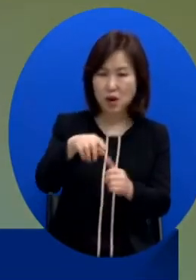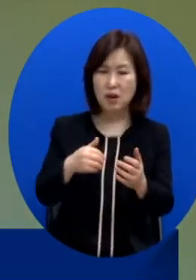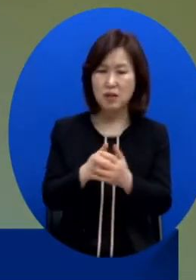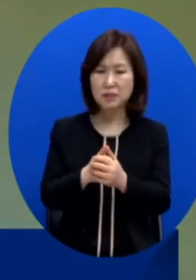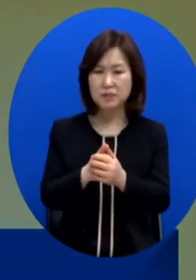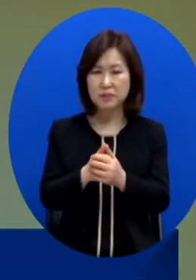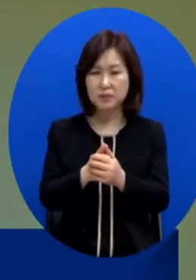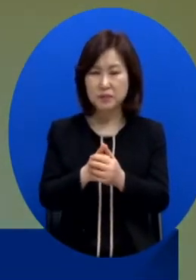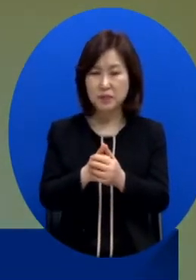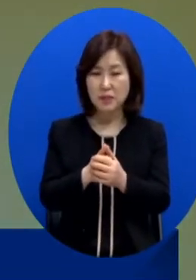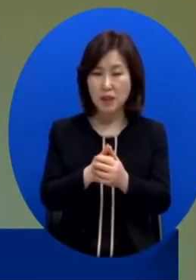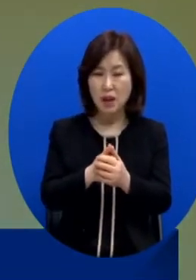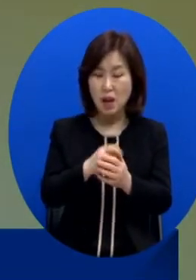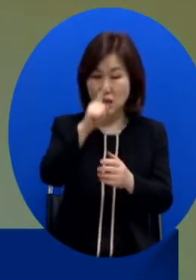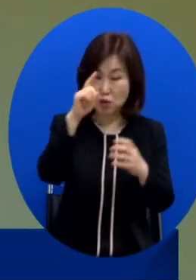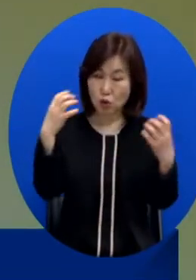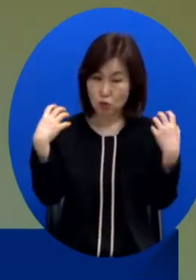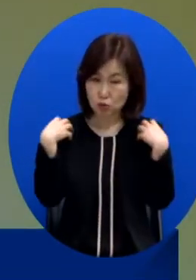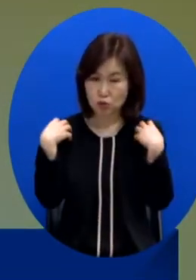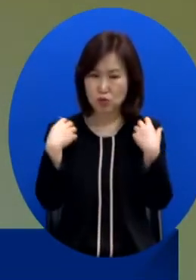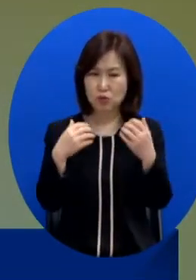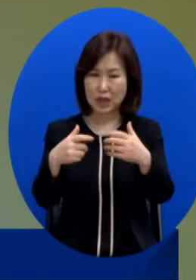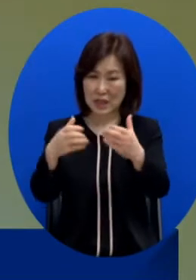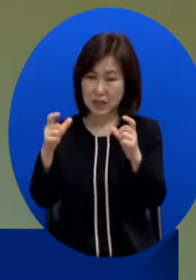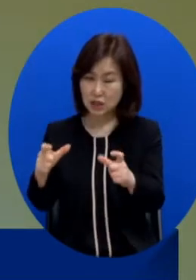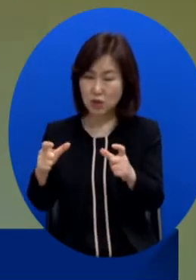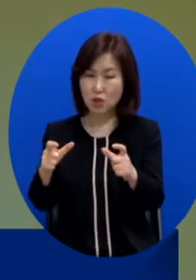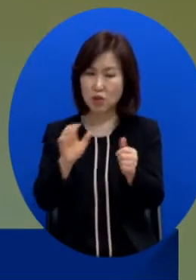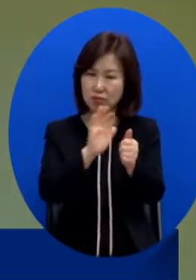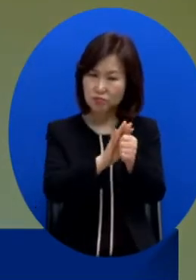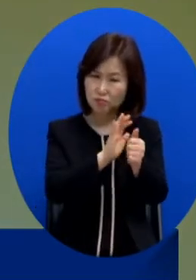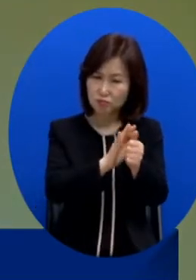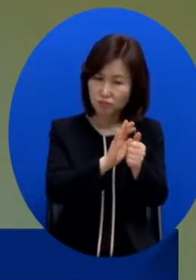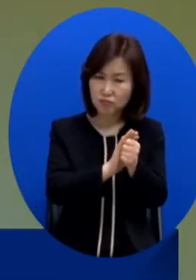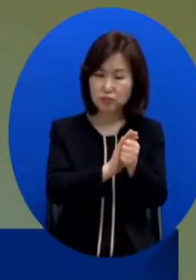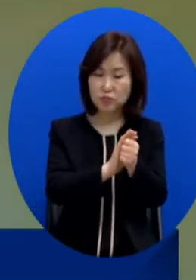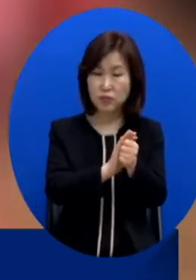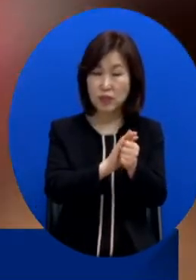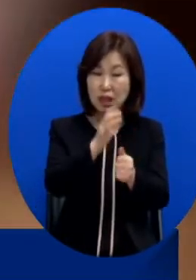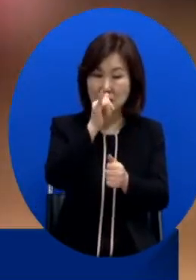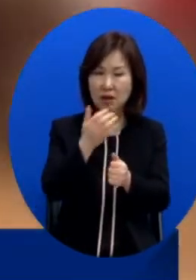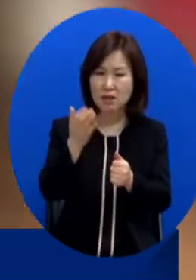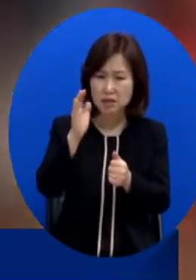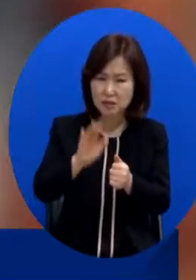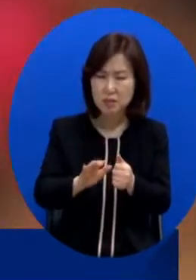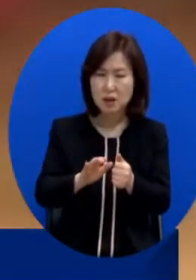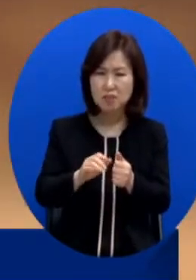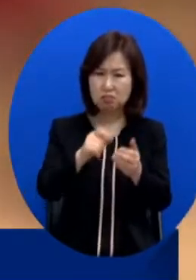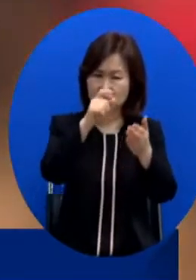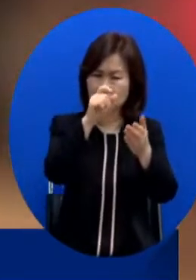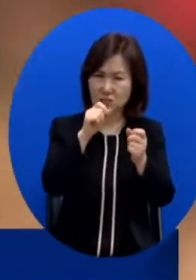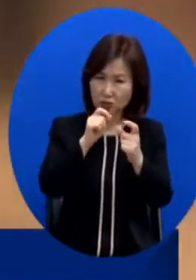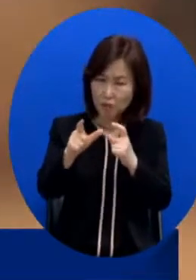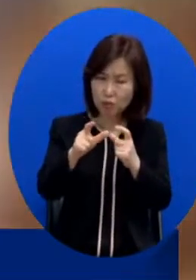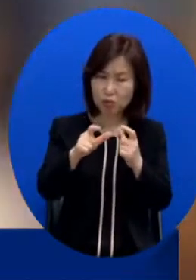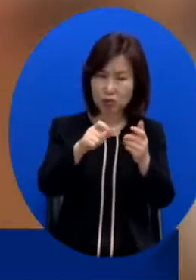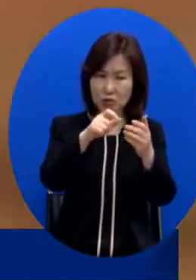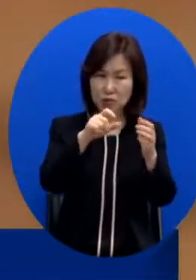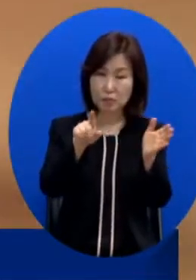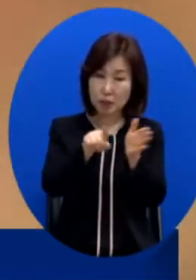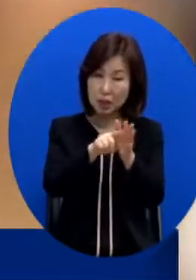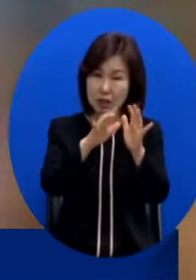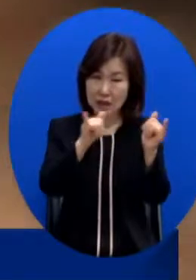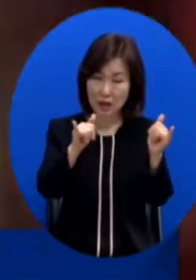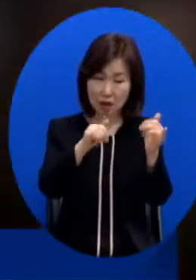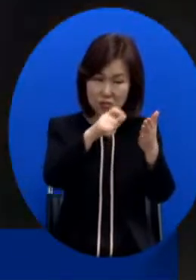local authorities introduced food aid but many many Christians were discriminated against in the distribution of that aid.